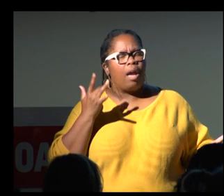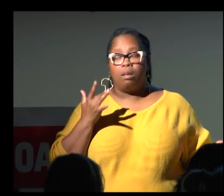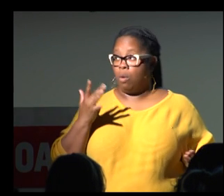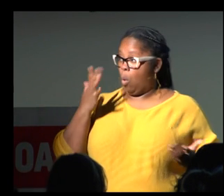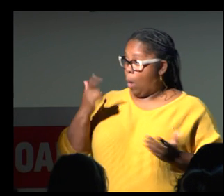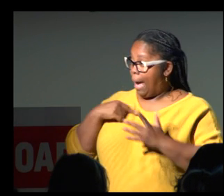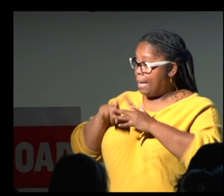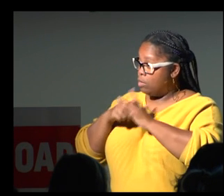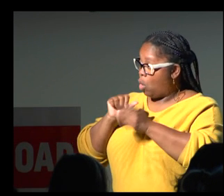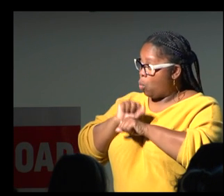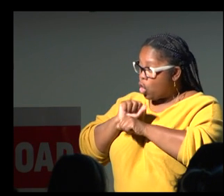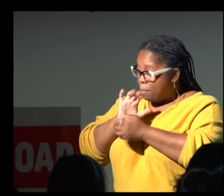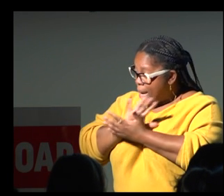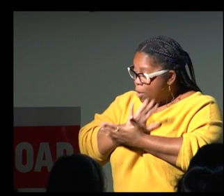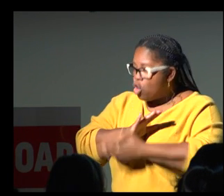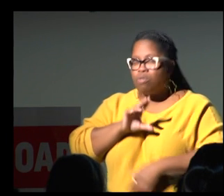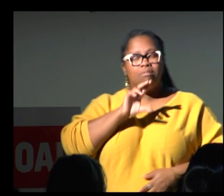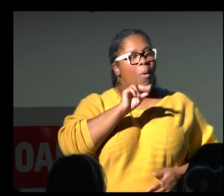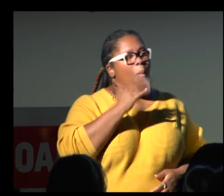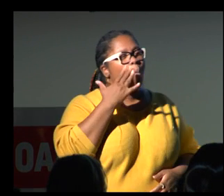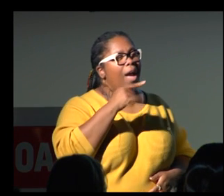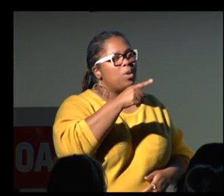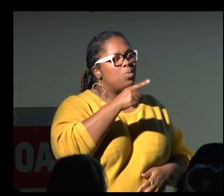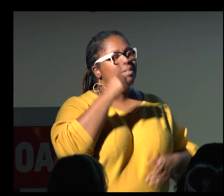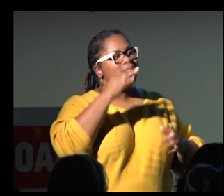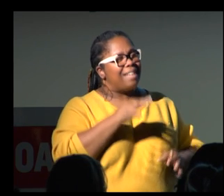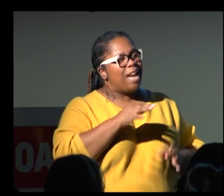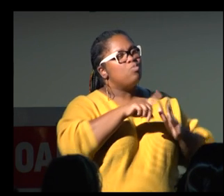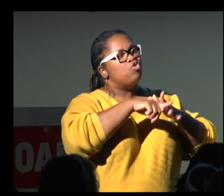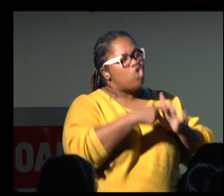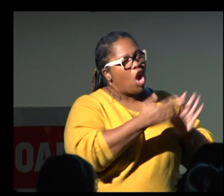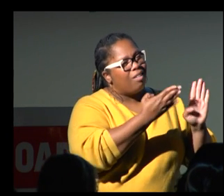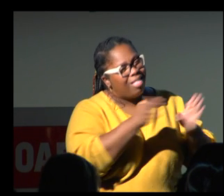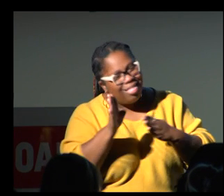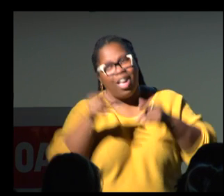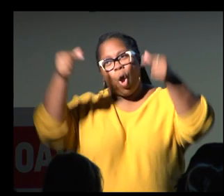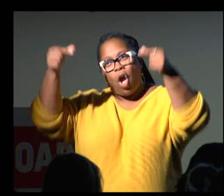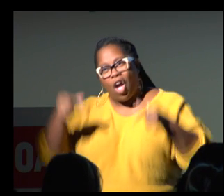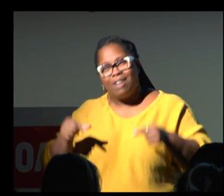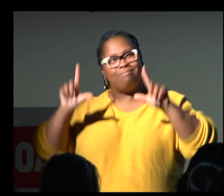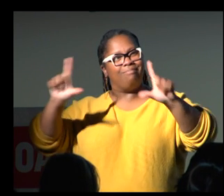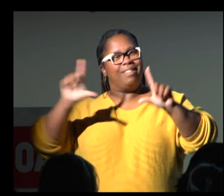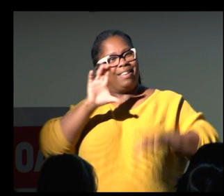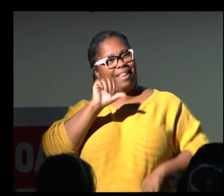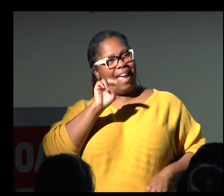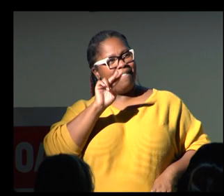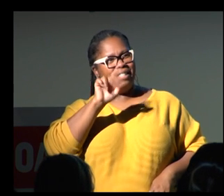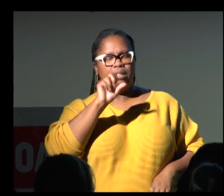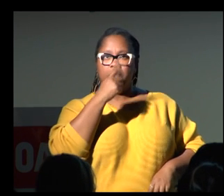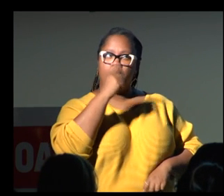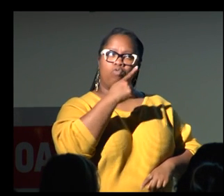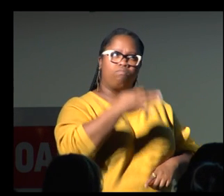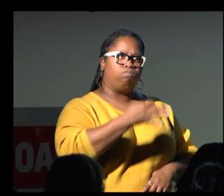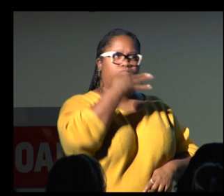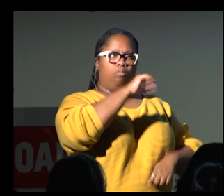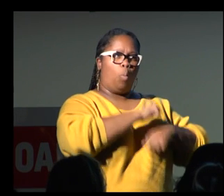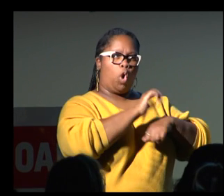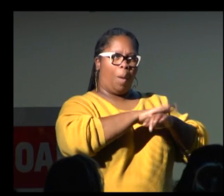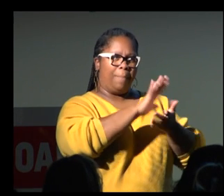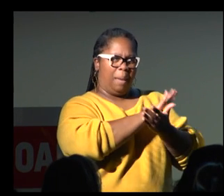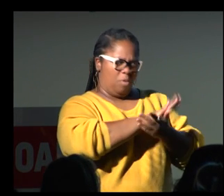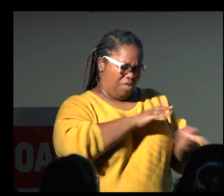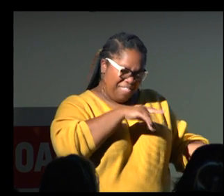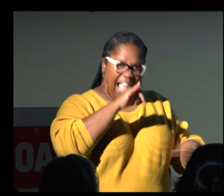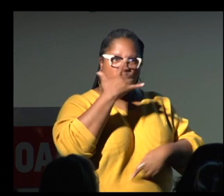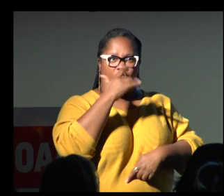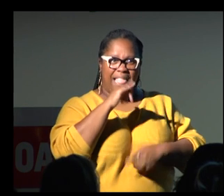start working on paper? No, why you decided to start working on canvas. Oh! Because really, you're the king of work on paper. I mean, this looks like a pain, but it's on paper.